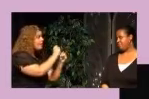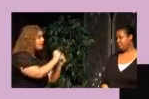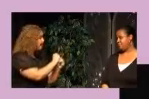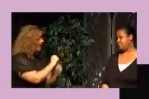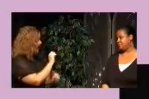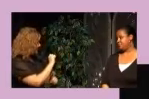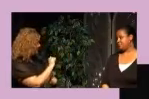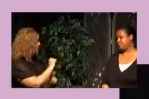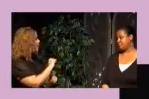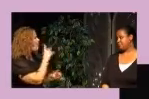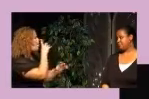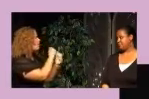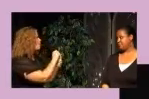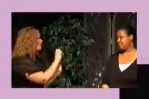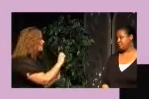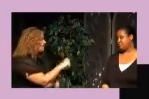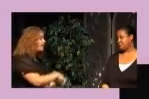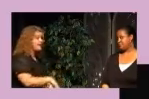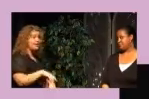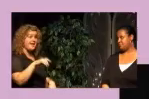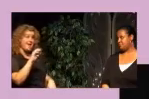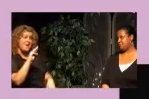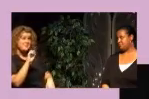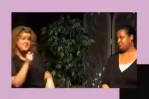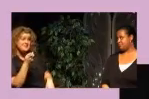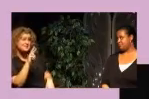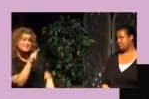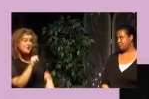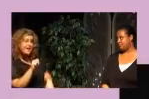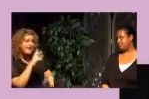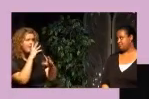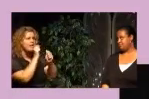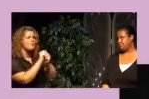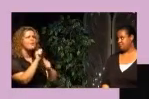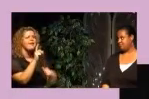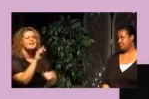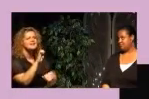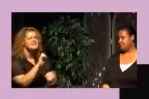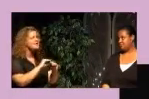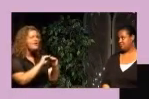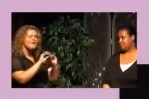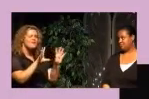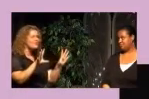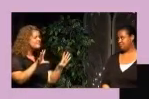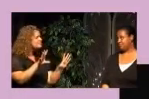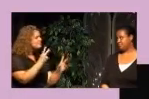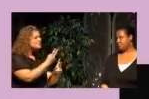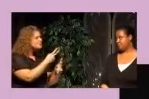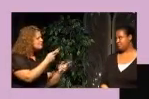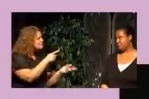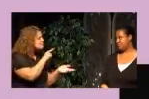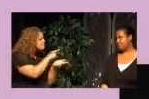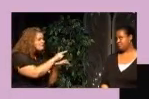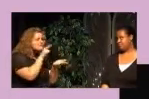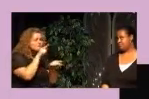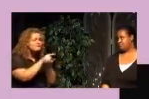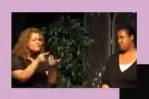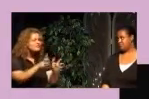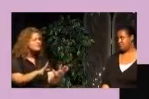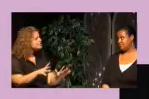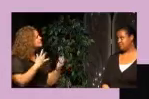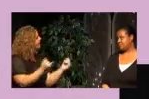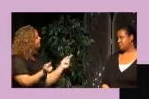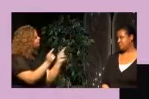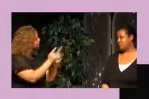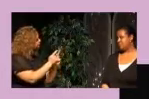lovely Azor, who she loves, and a dean by the lovely Mezrin, who she loves. Now, come on. Make it up.